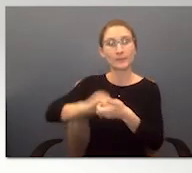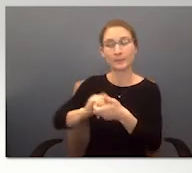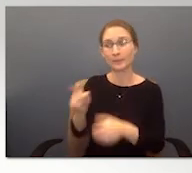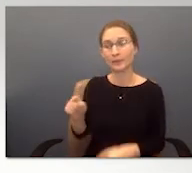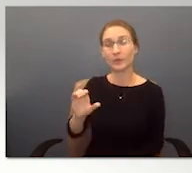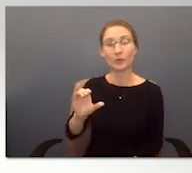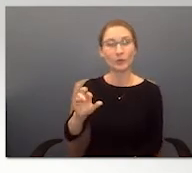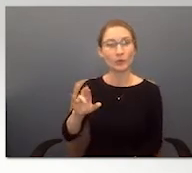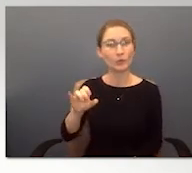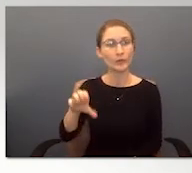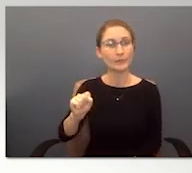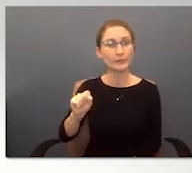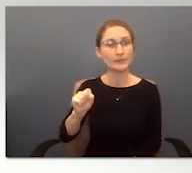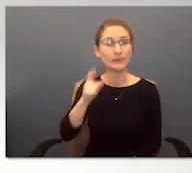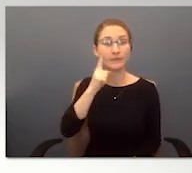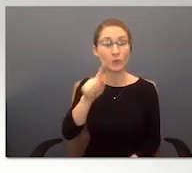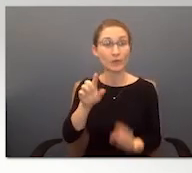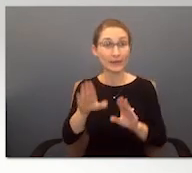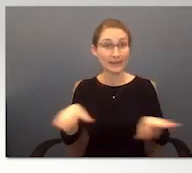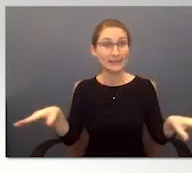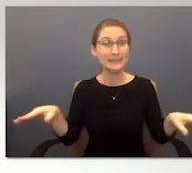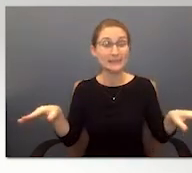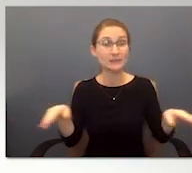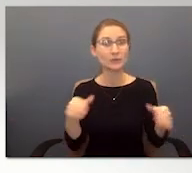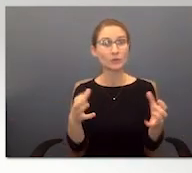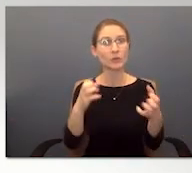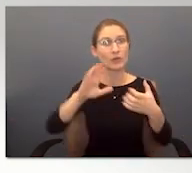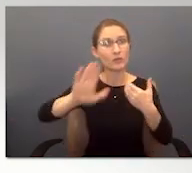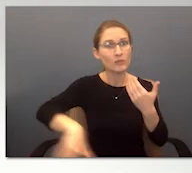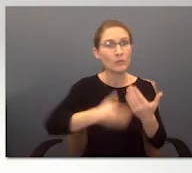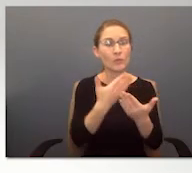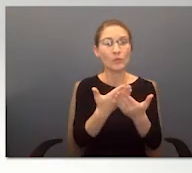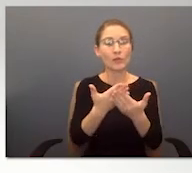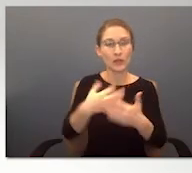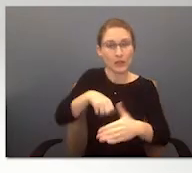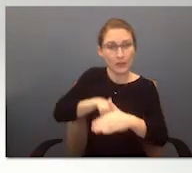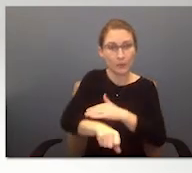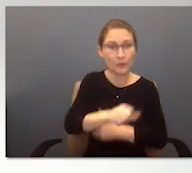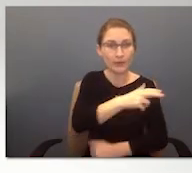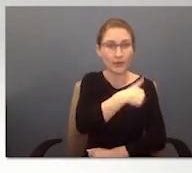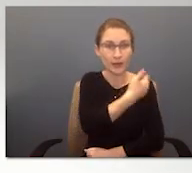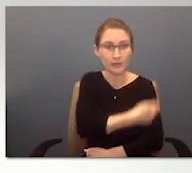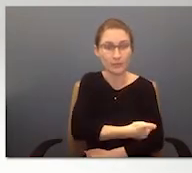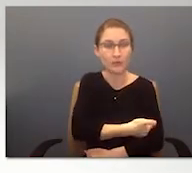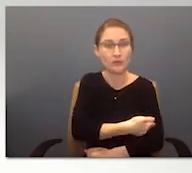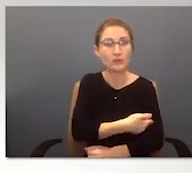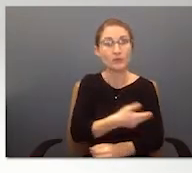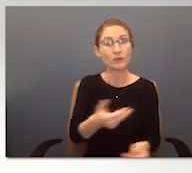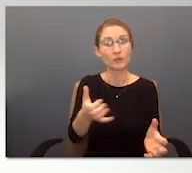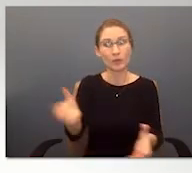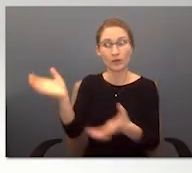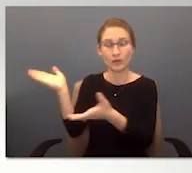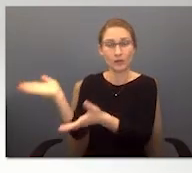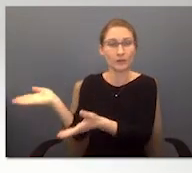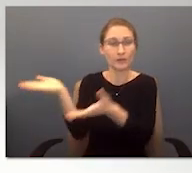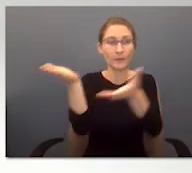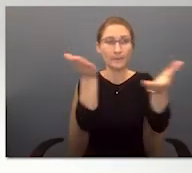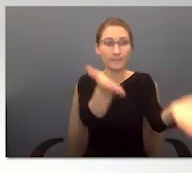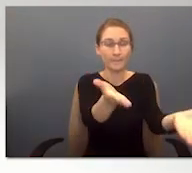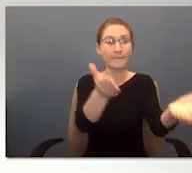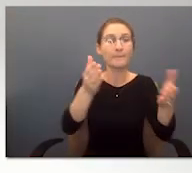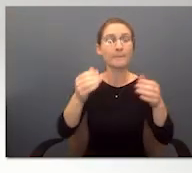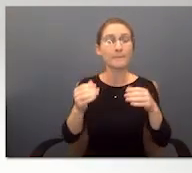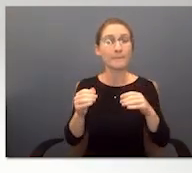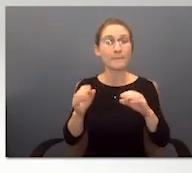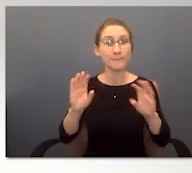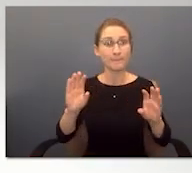of Pittsburgh to get all the maternity hospitals in the top 8 counties for SUID counts, sudden unexplained infant deaths,